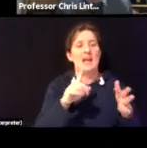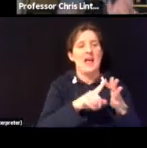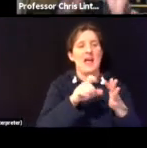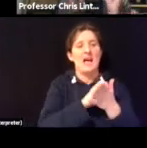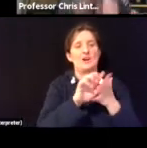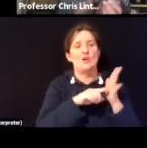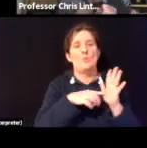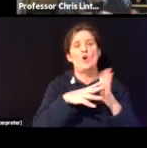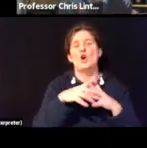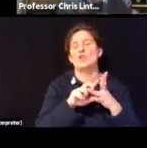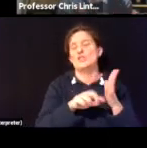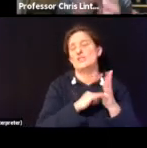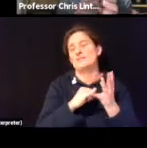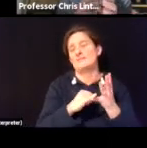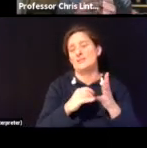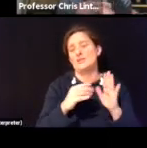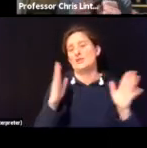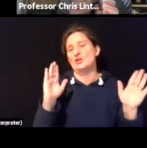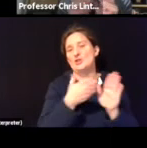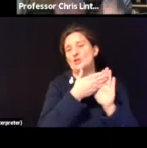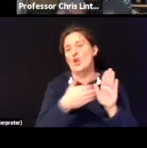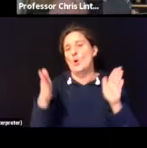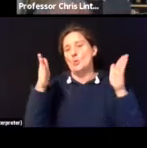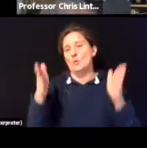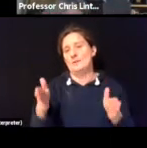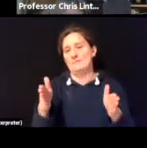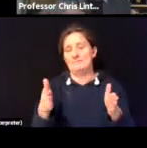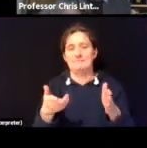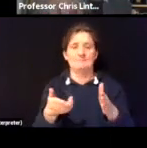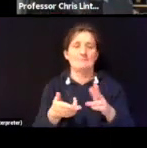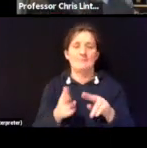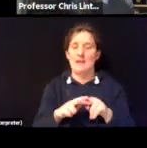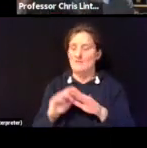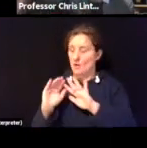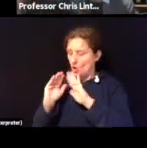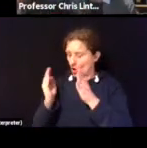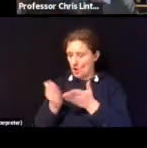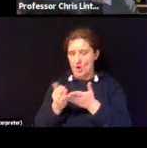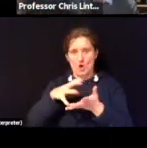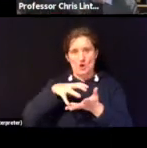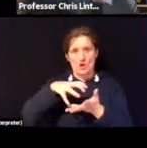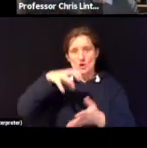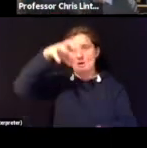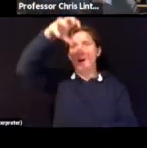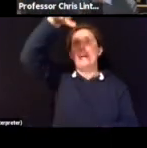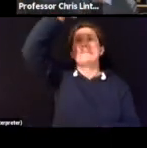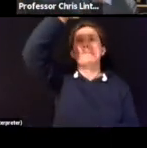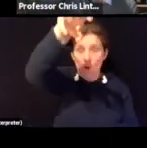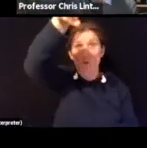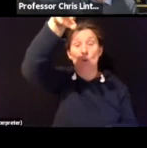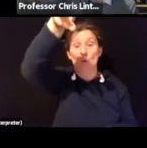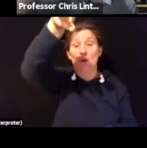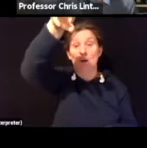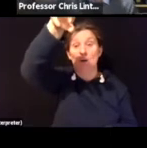habitable zone. The Ecclewatts zone is the zone where if you picked up Earth and dropped it into that point